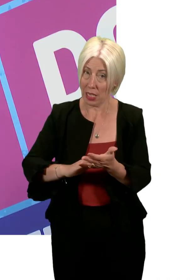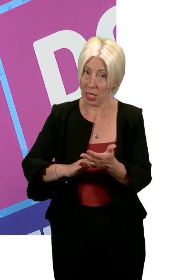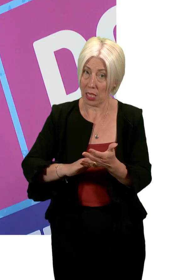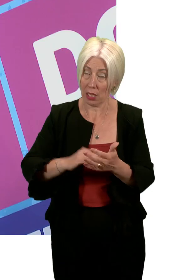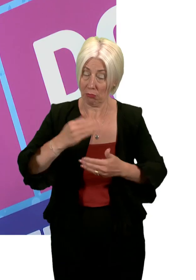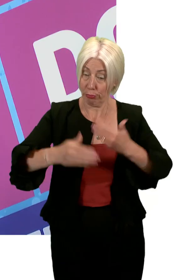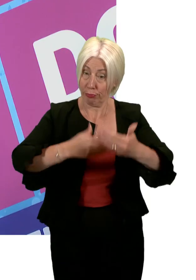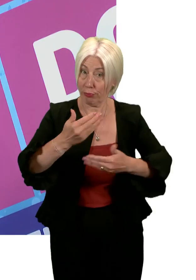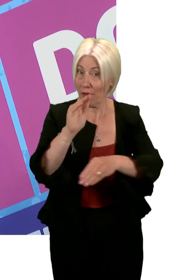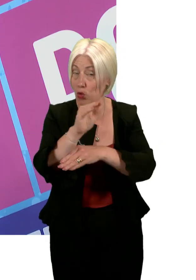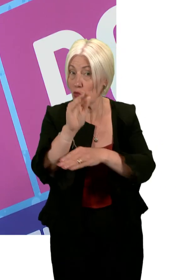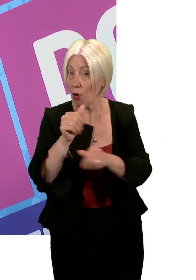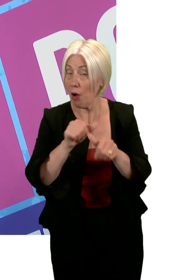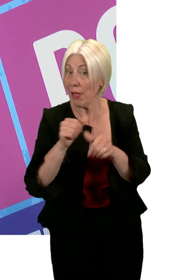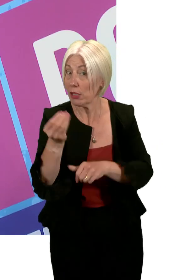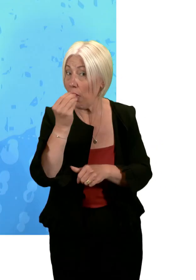better nutrition for the future?